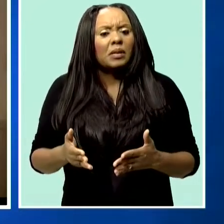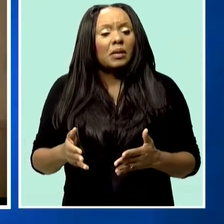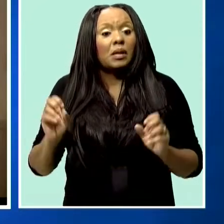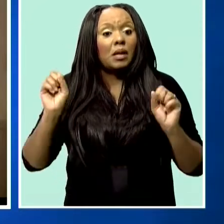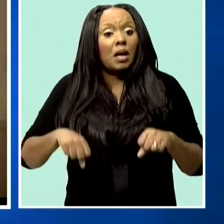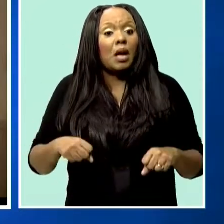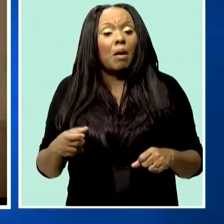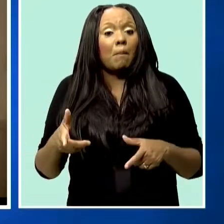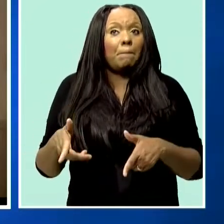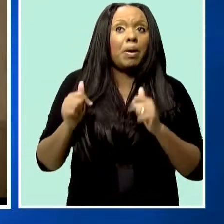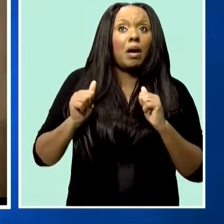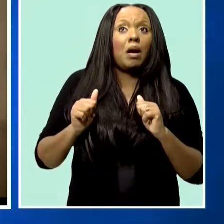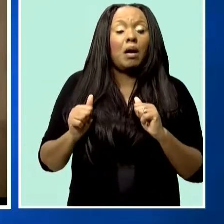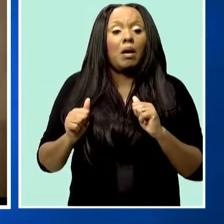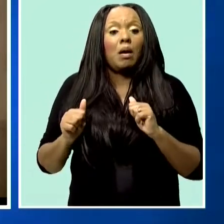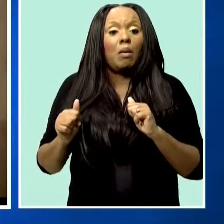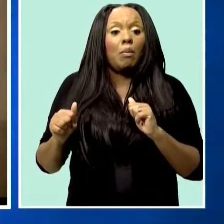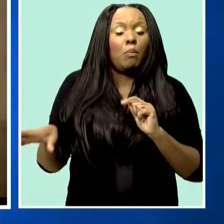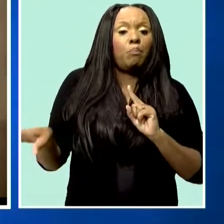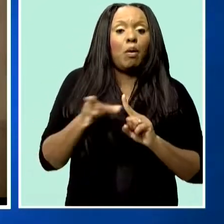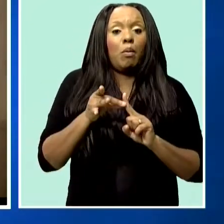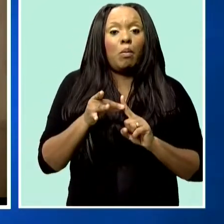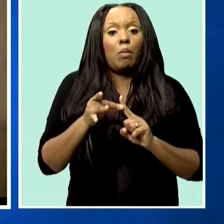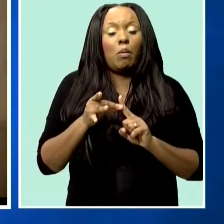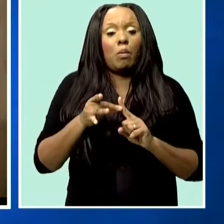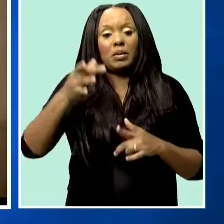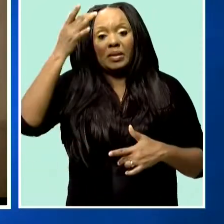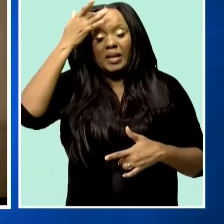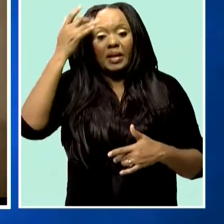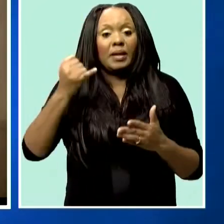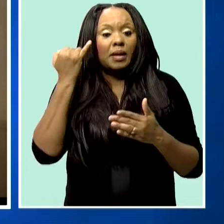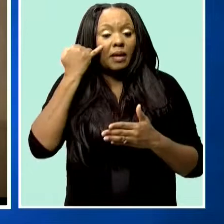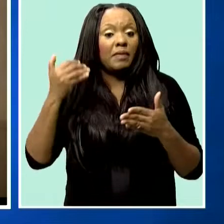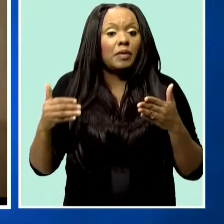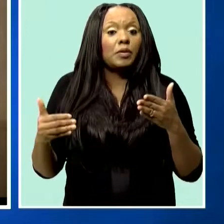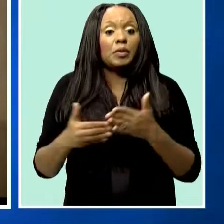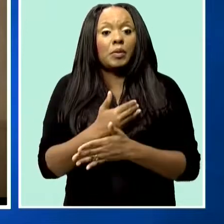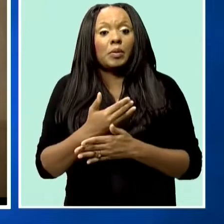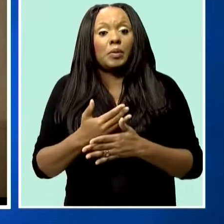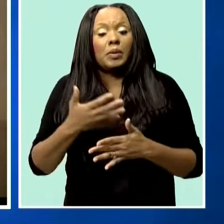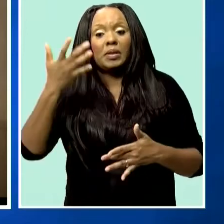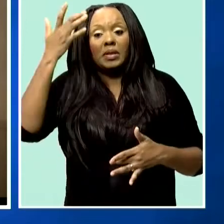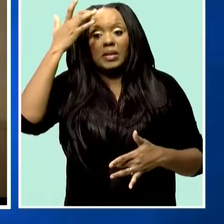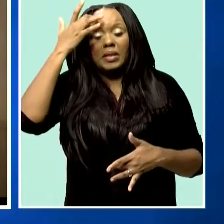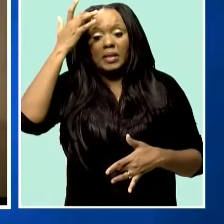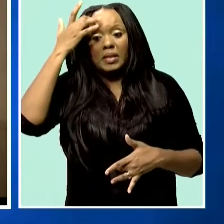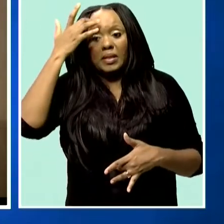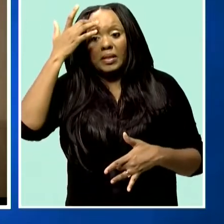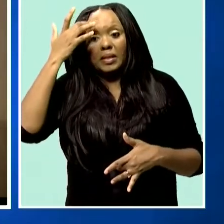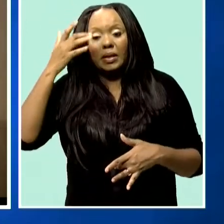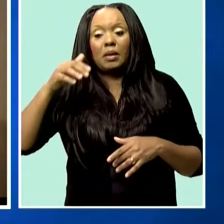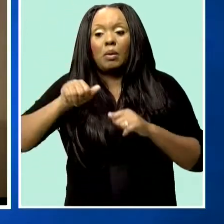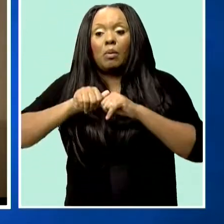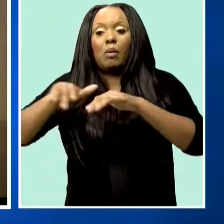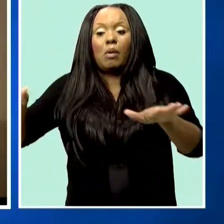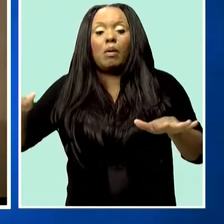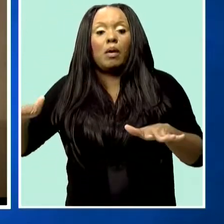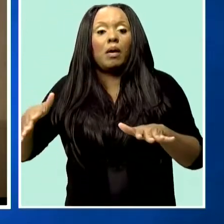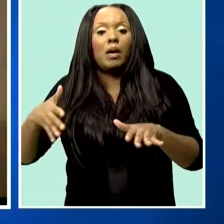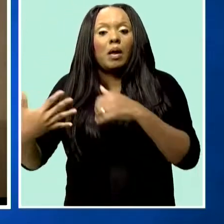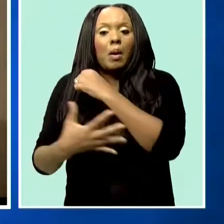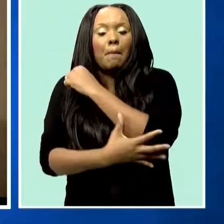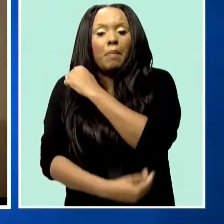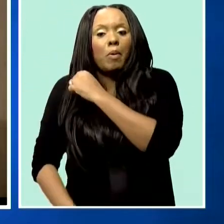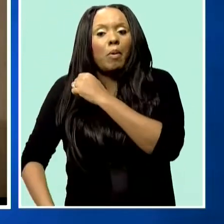infected if a new disease were to break out in a country with poor health care and be carried across the world